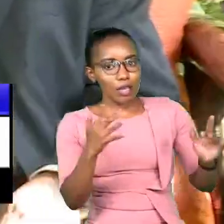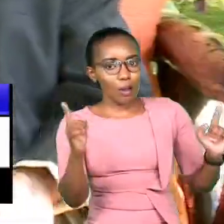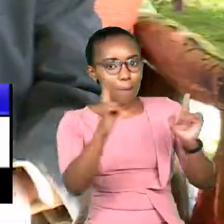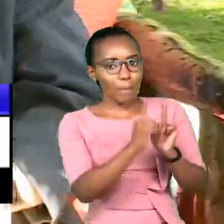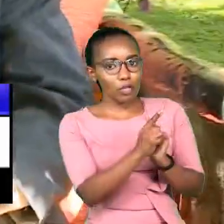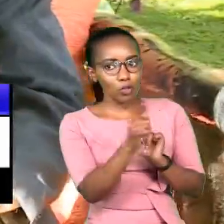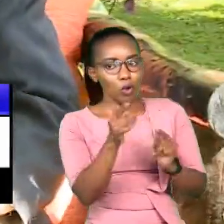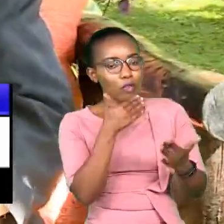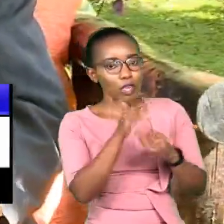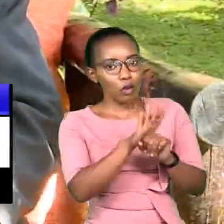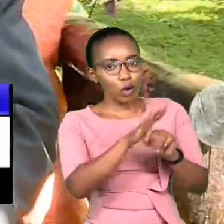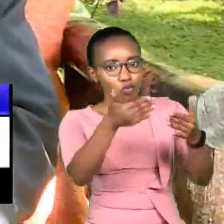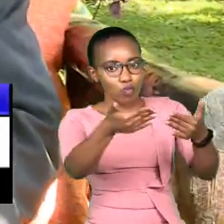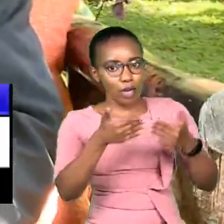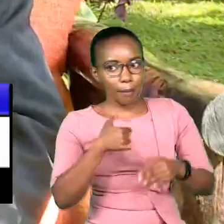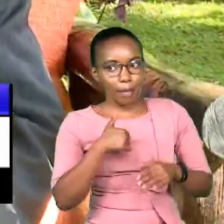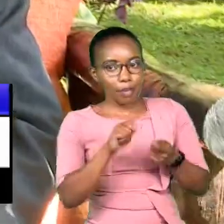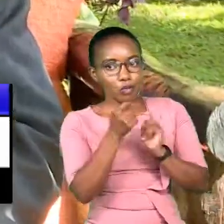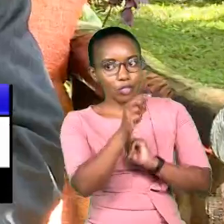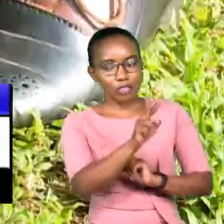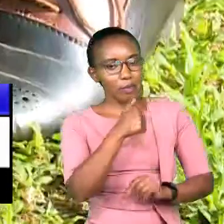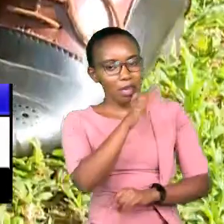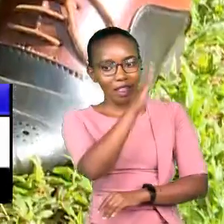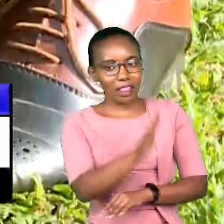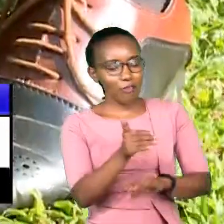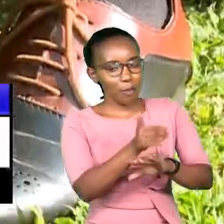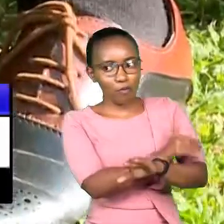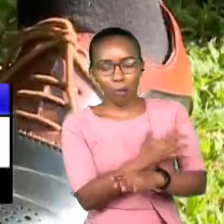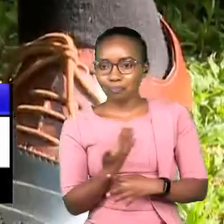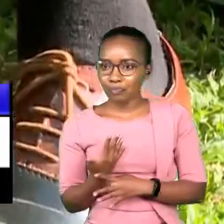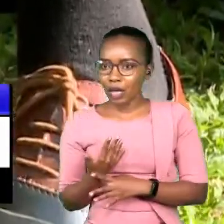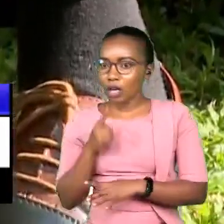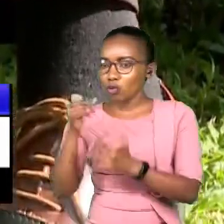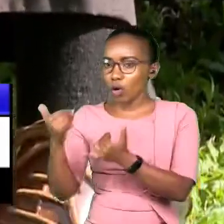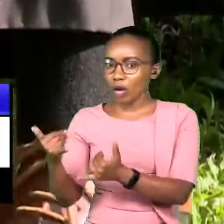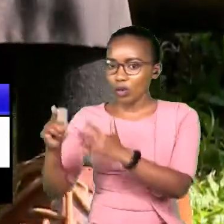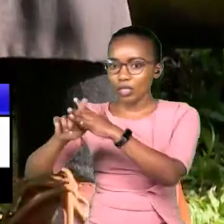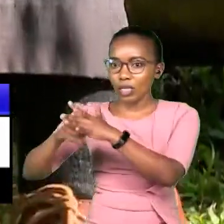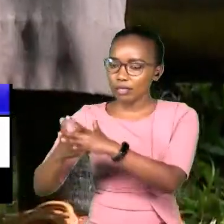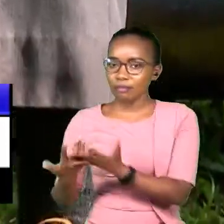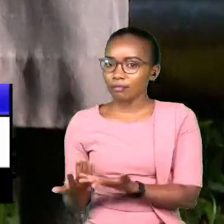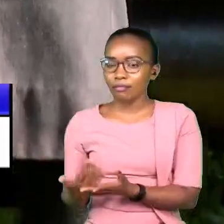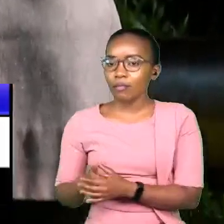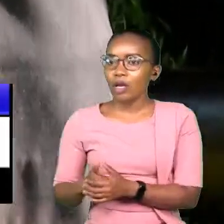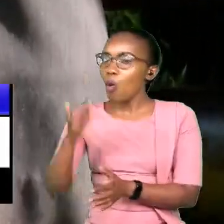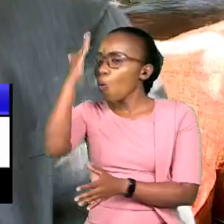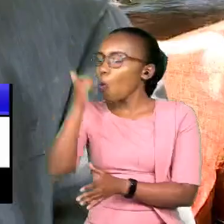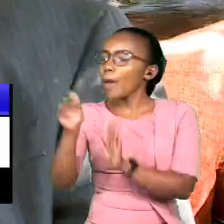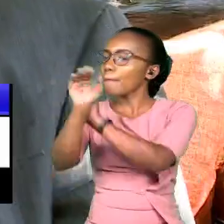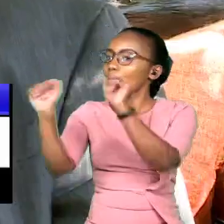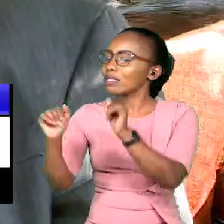for welcoming me to Switch TV. Never been here before. Interesting. And maybe just to go straight to the point, Right. Why